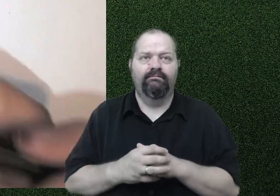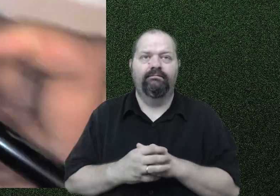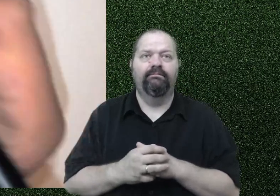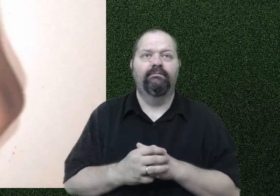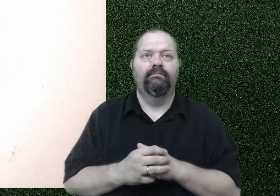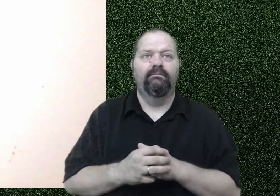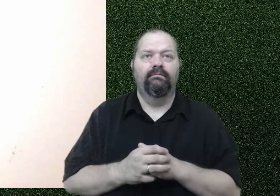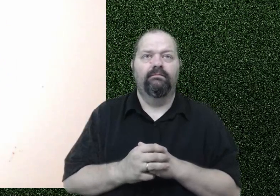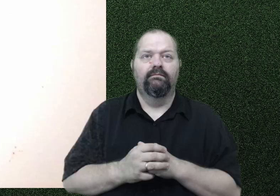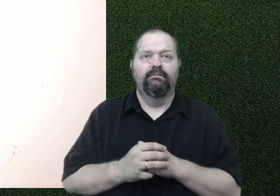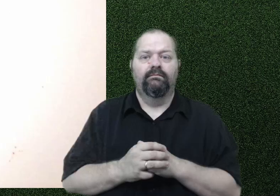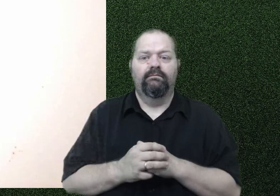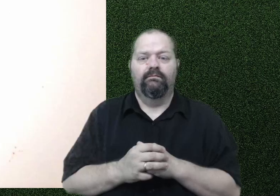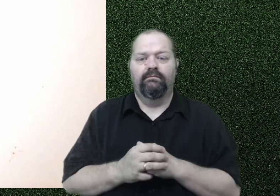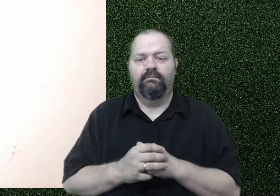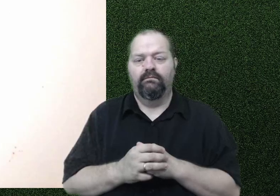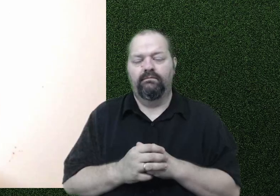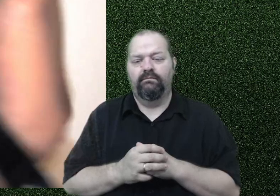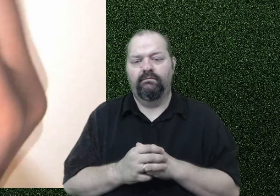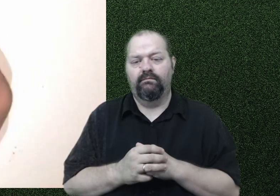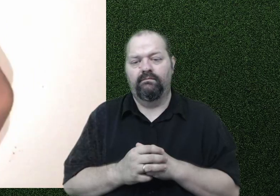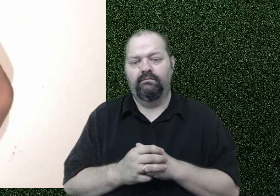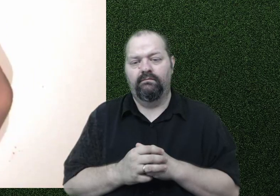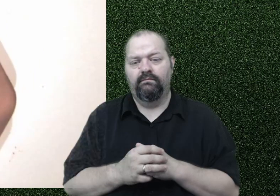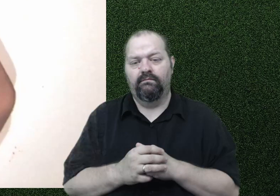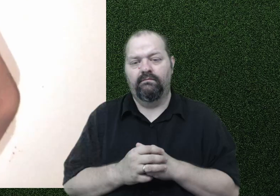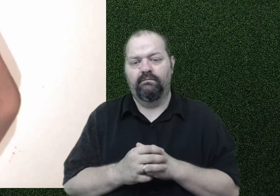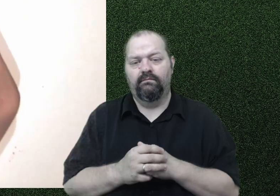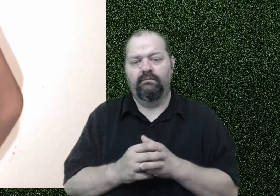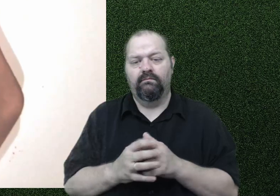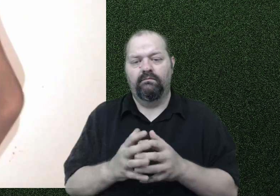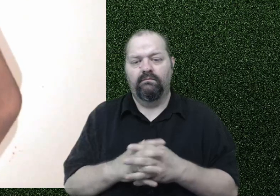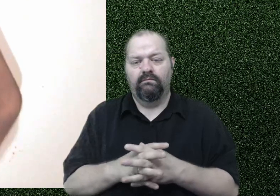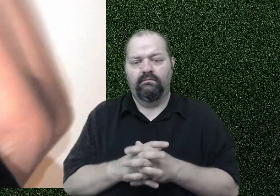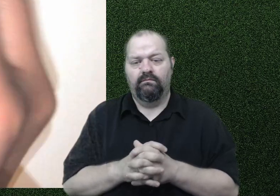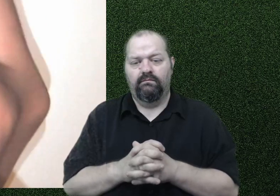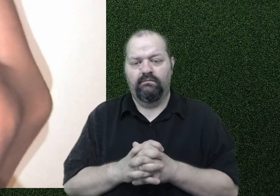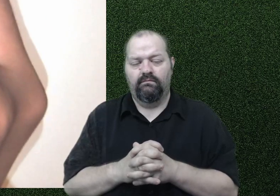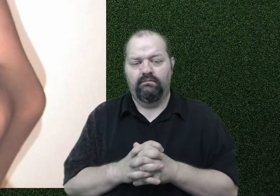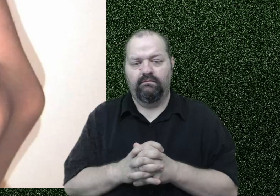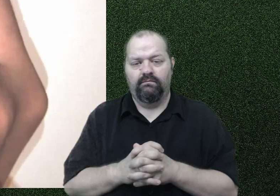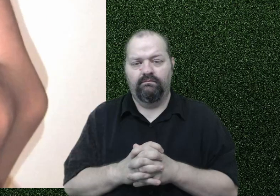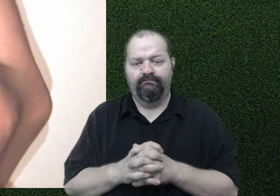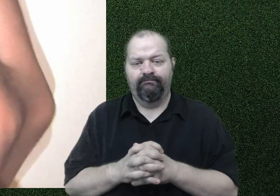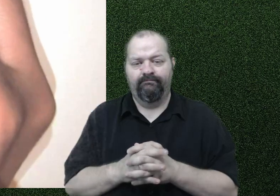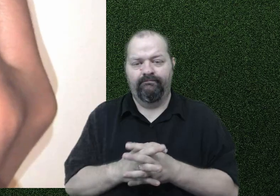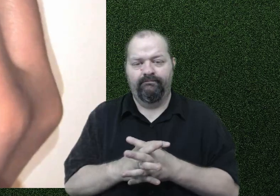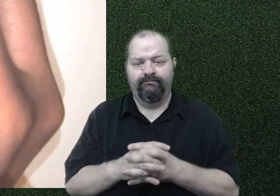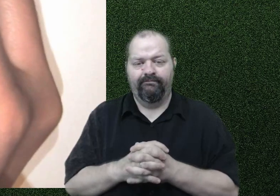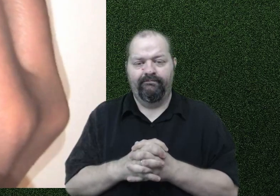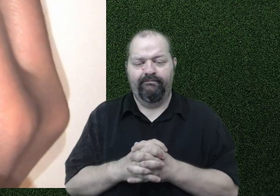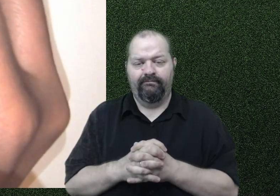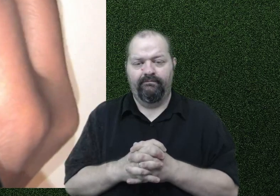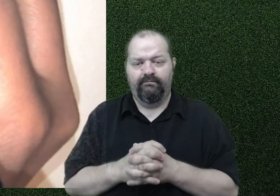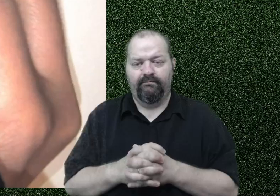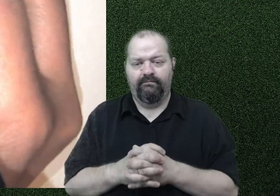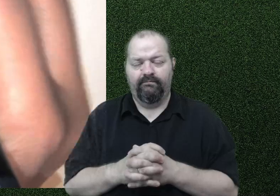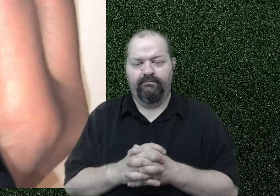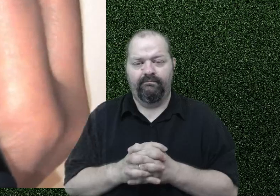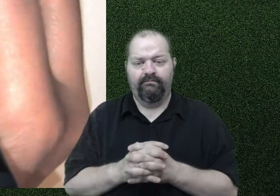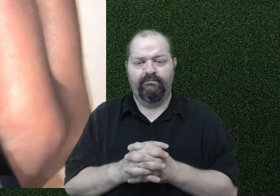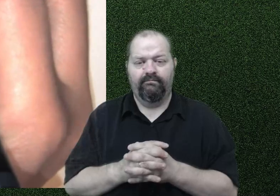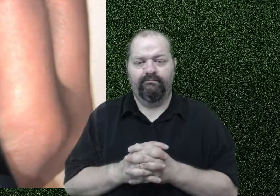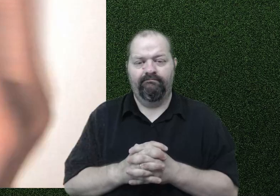So, or let's say it even a different way. AB needs to be a